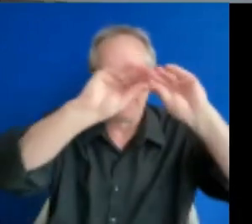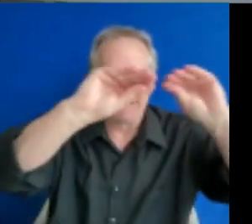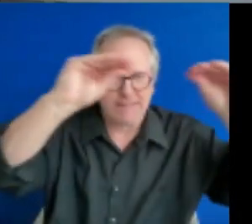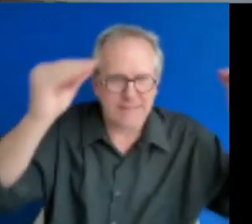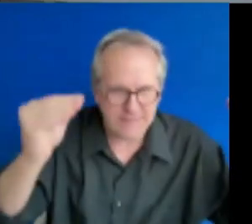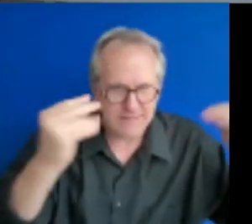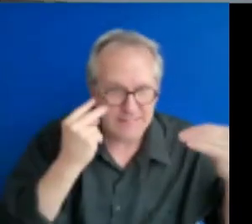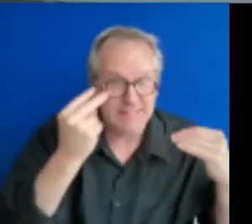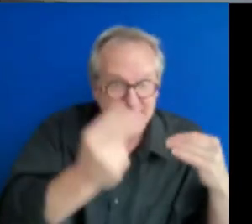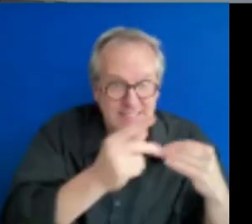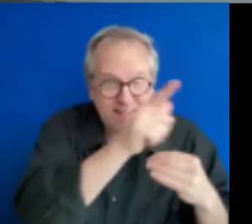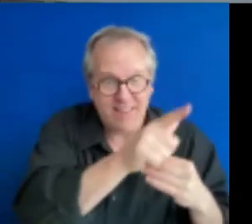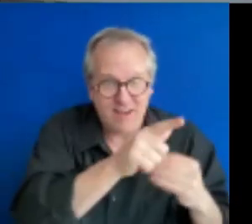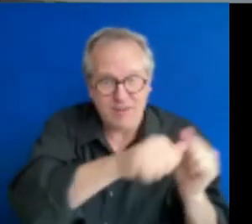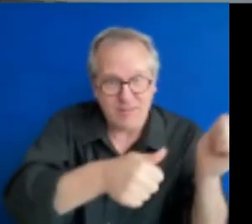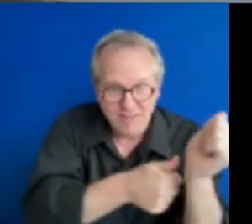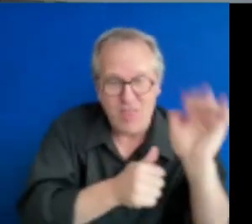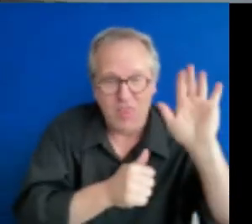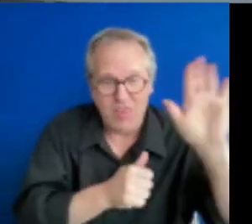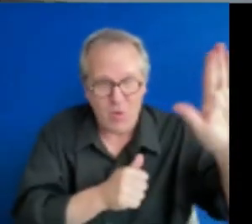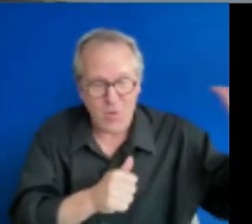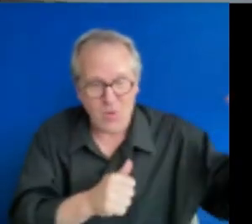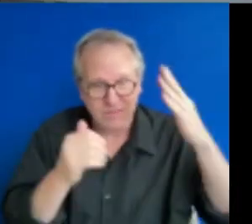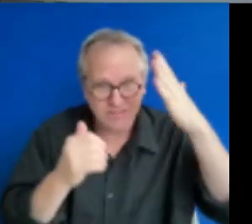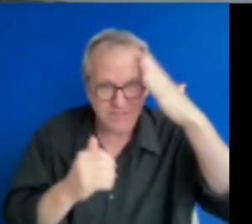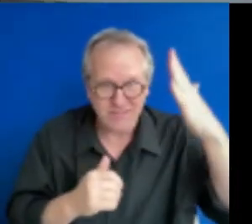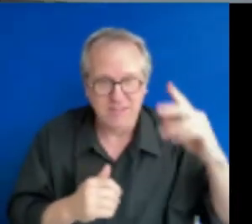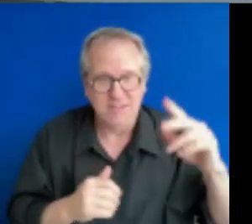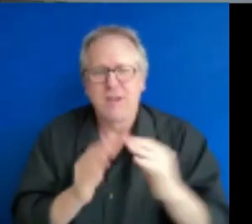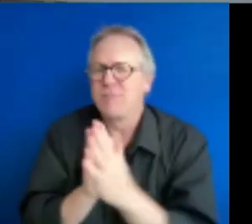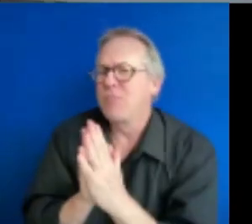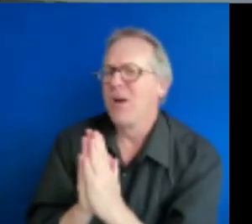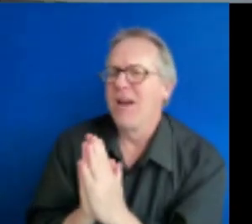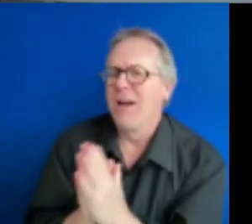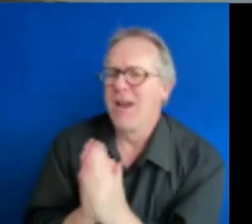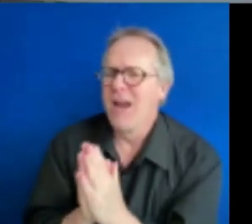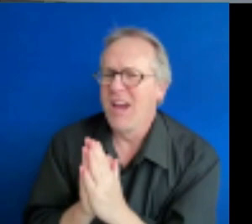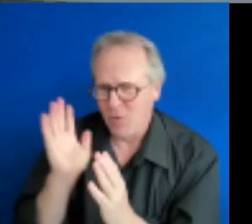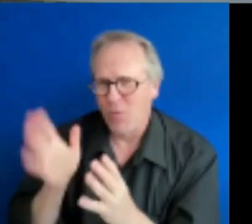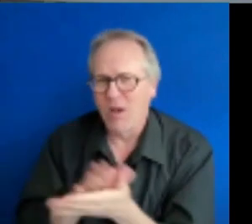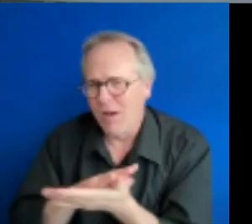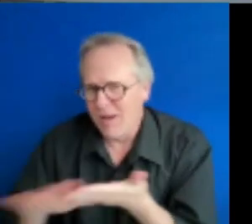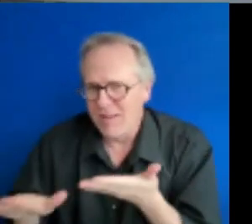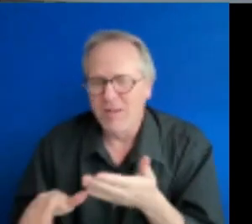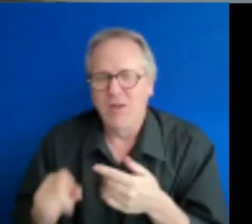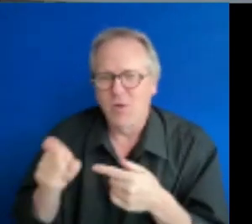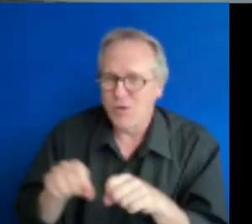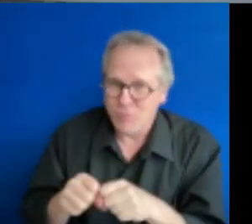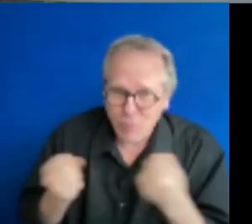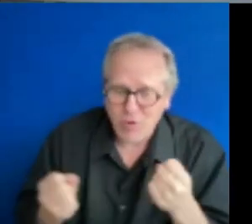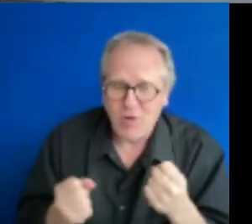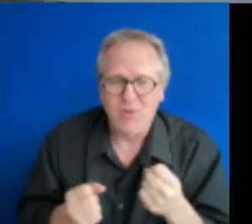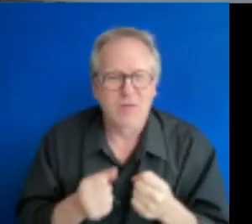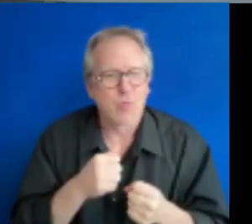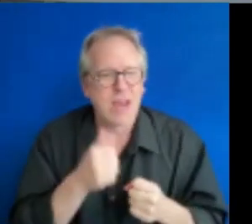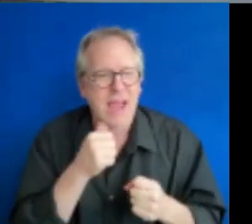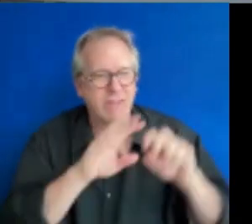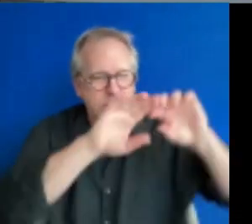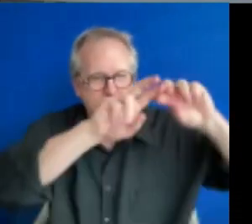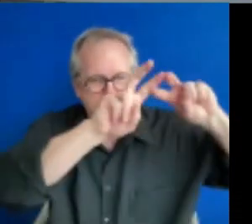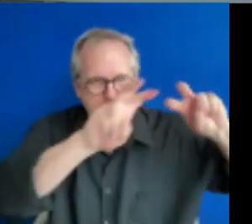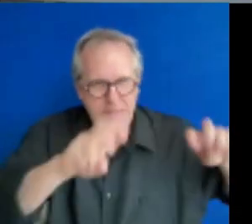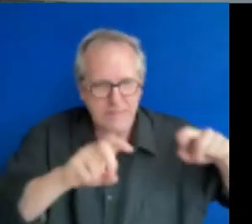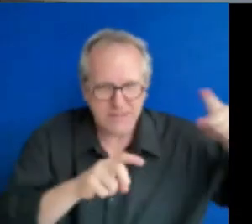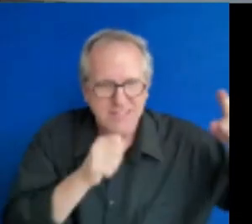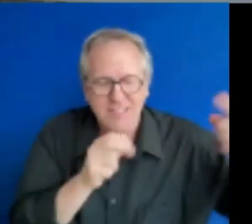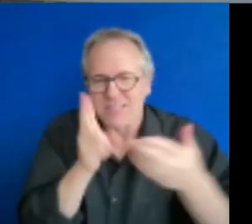how these theologies of pray it away or brokenness do not